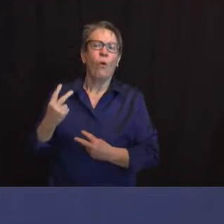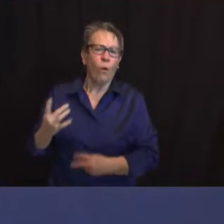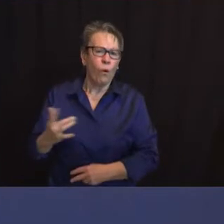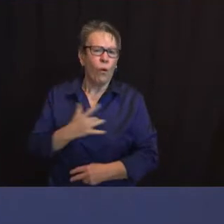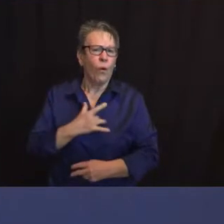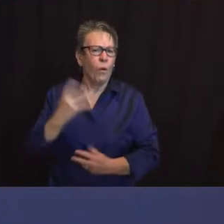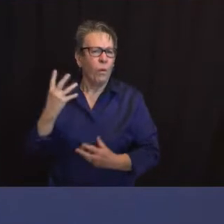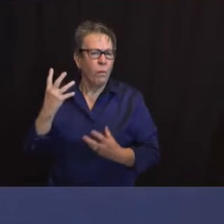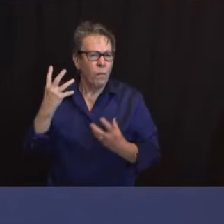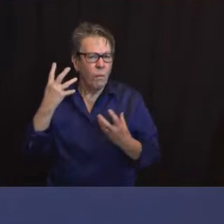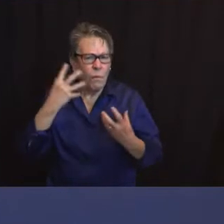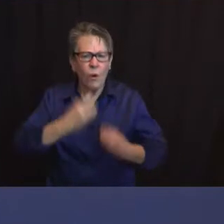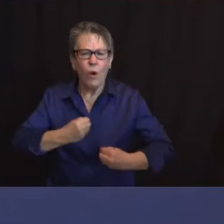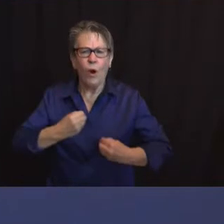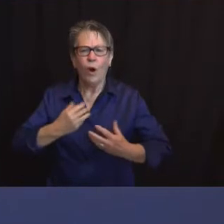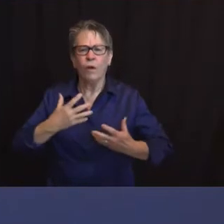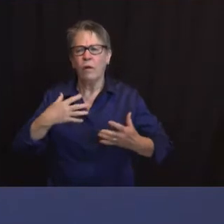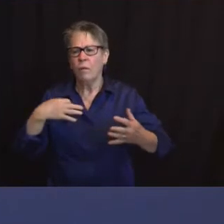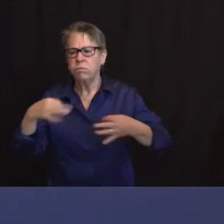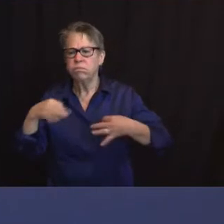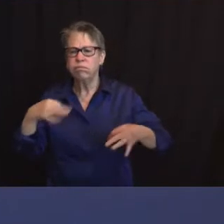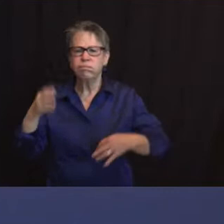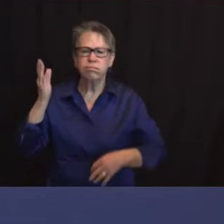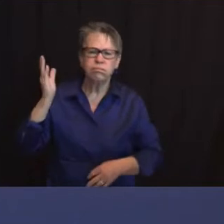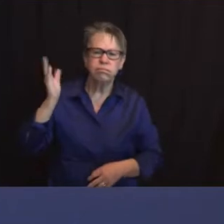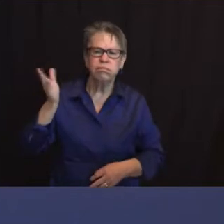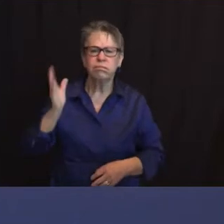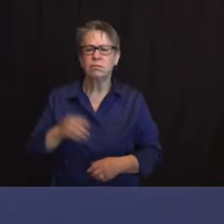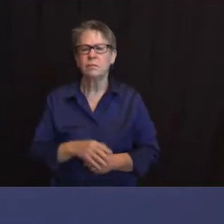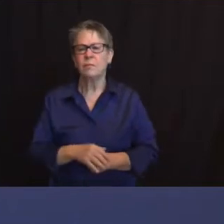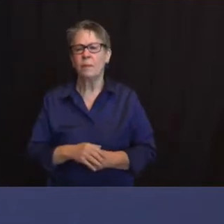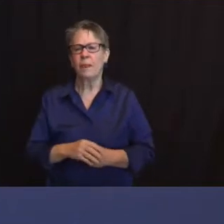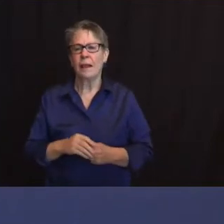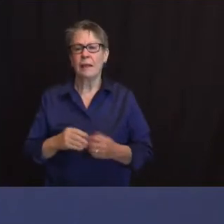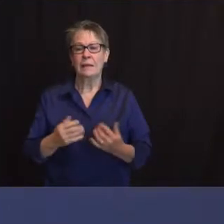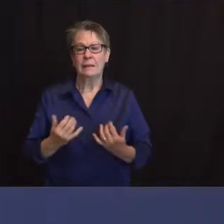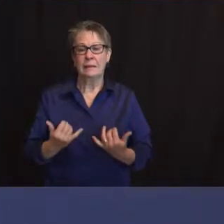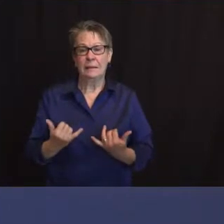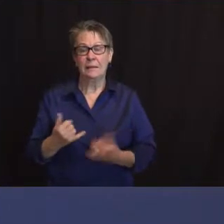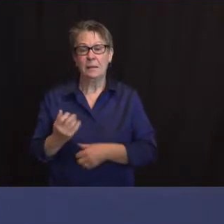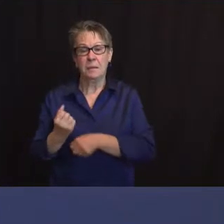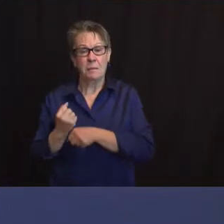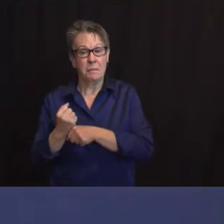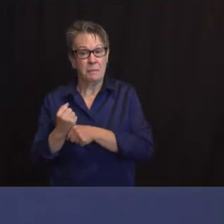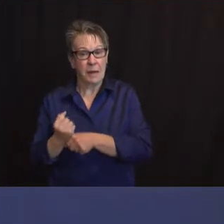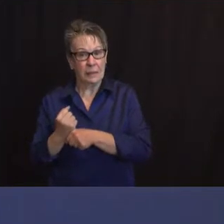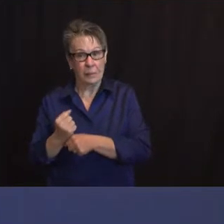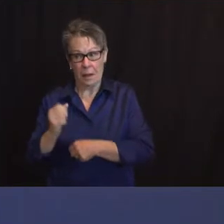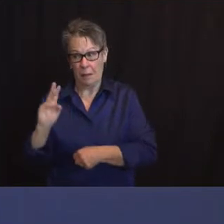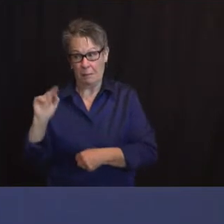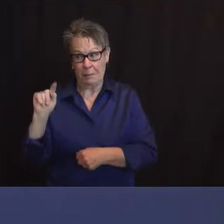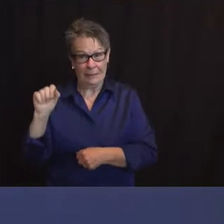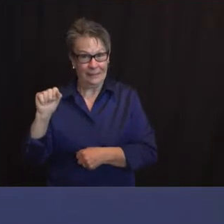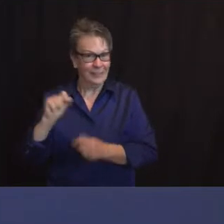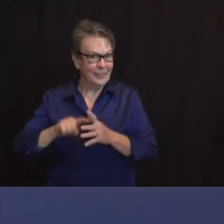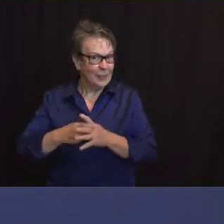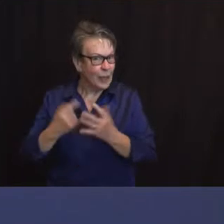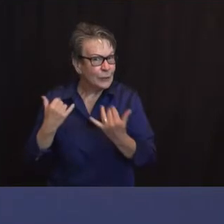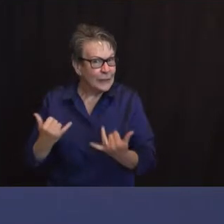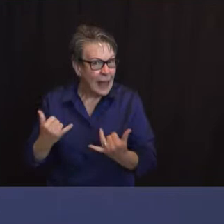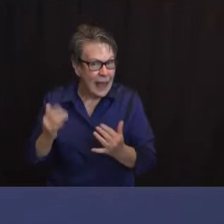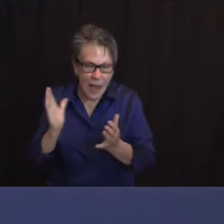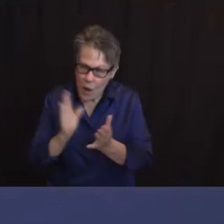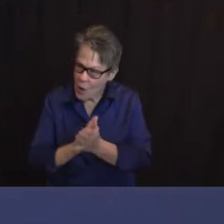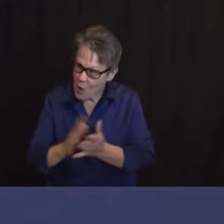in Philadelphia, so we have most of New Jersey, other than the Yankee fans, focused on that one. So we wish the Metropolitans well in the north and the Phillies well